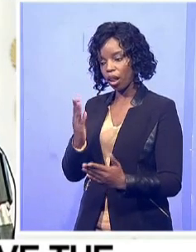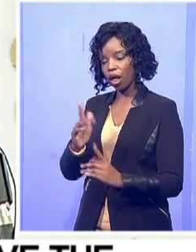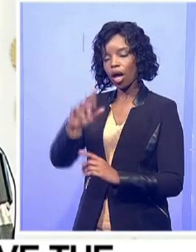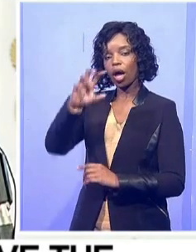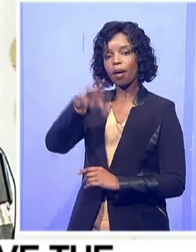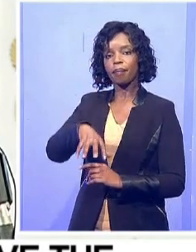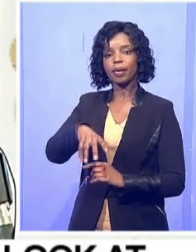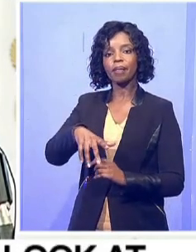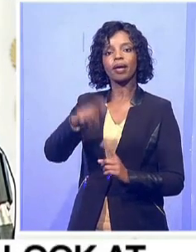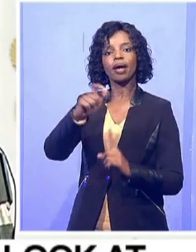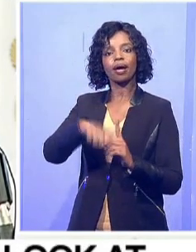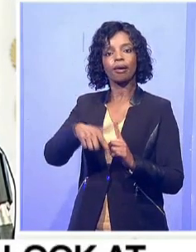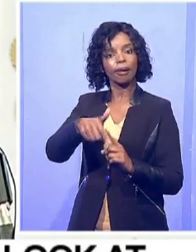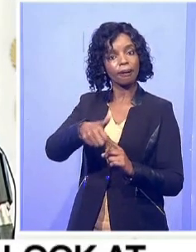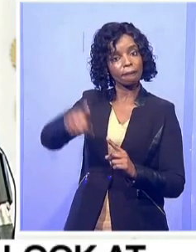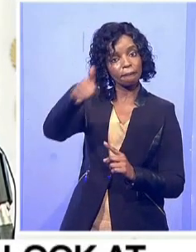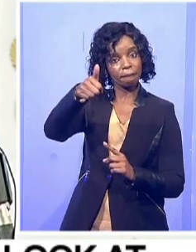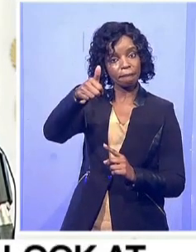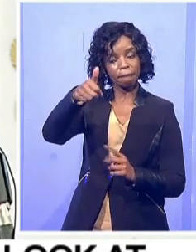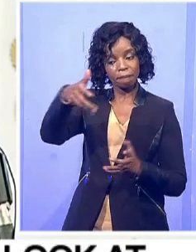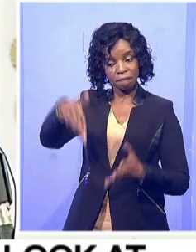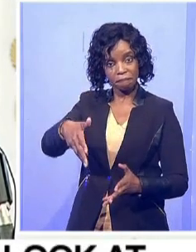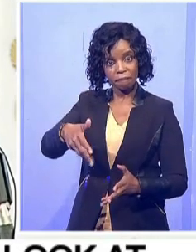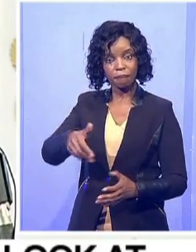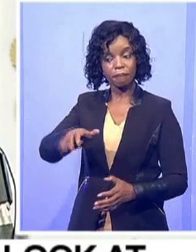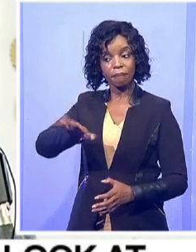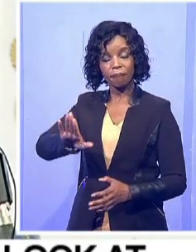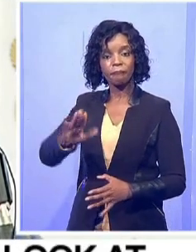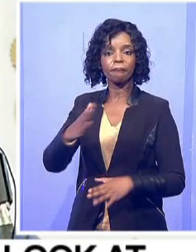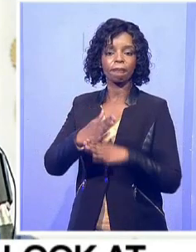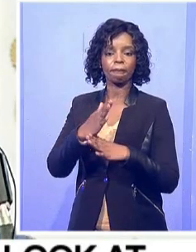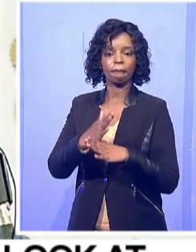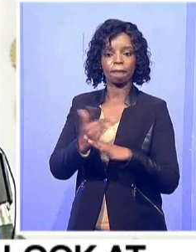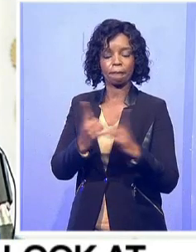about the work they've done